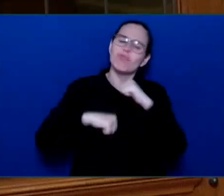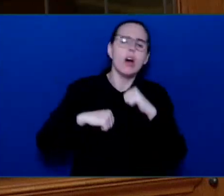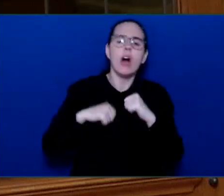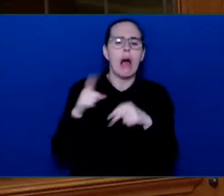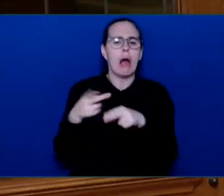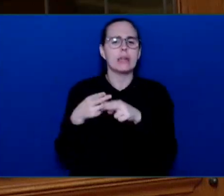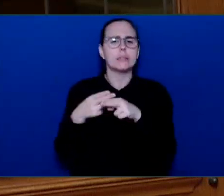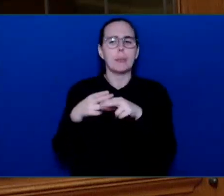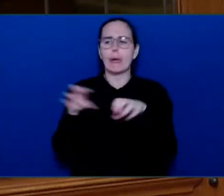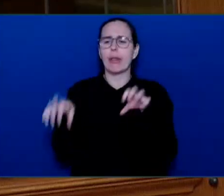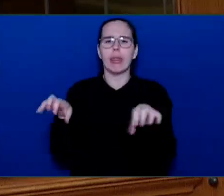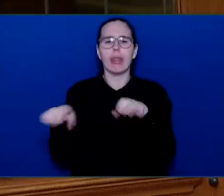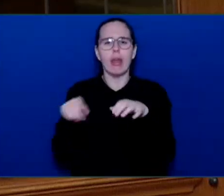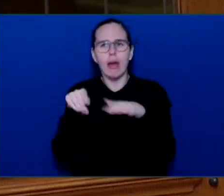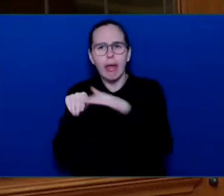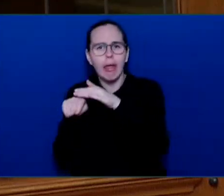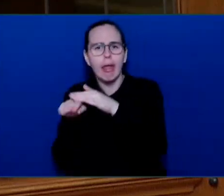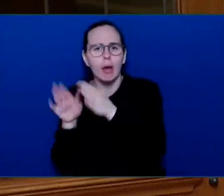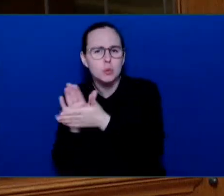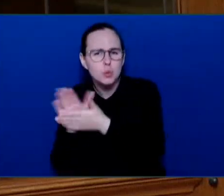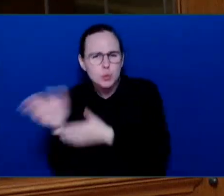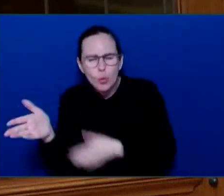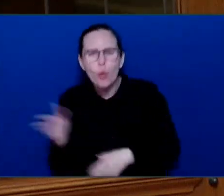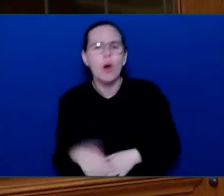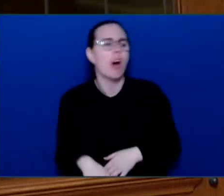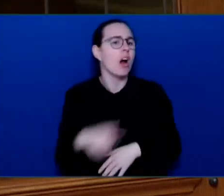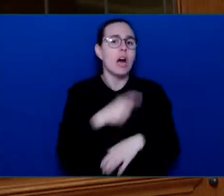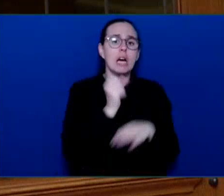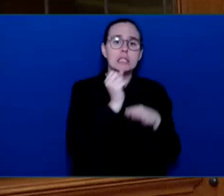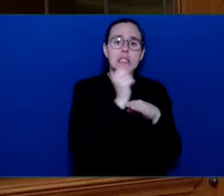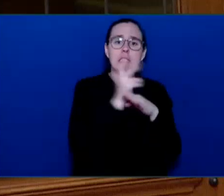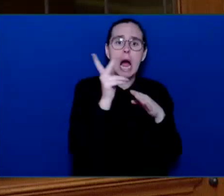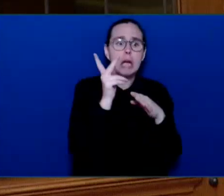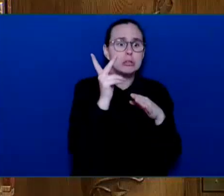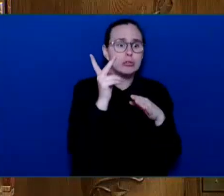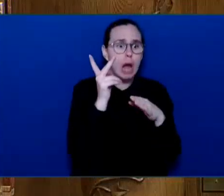for this new station in the Surrey-Langley.